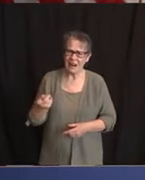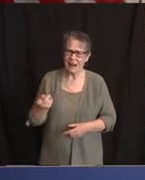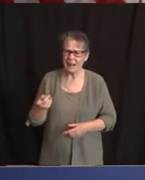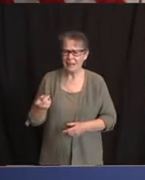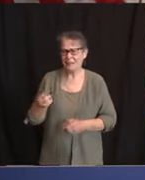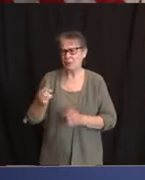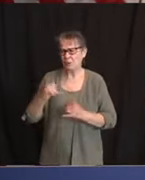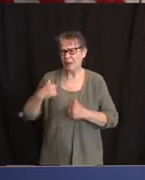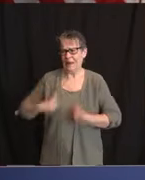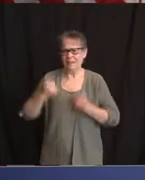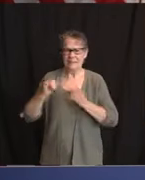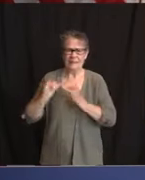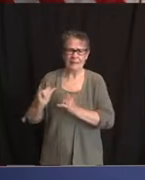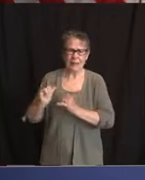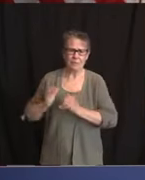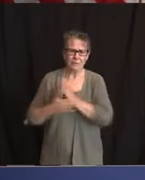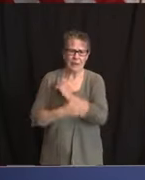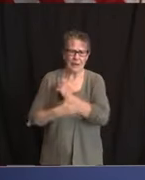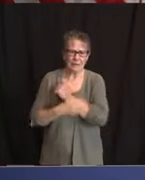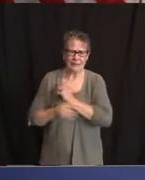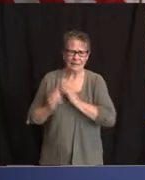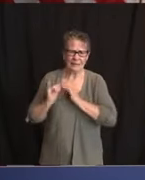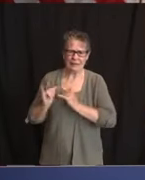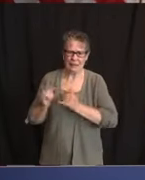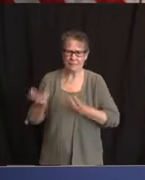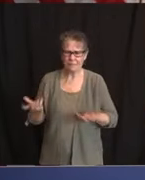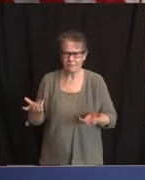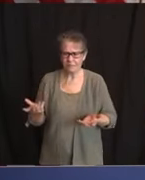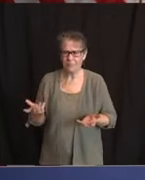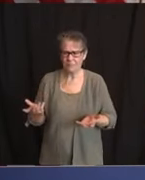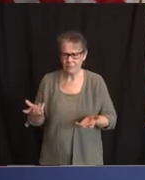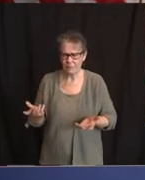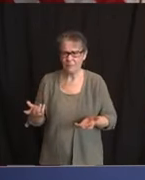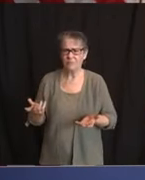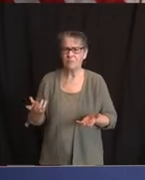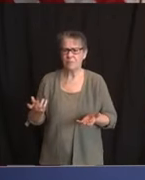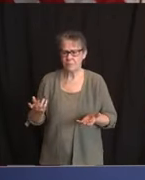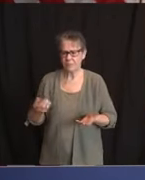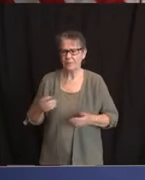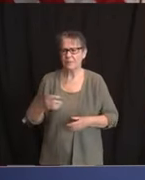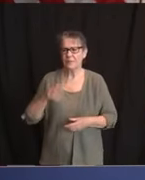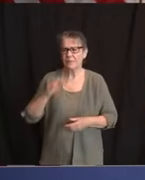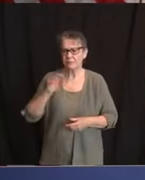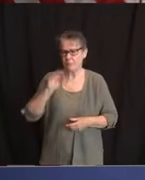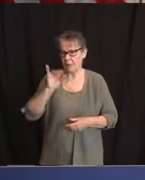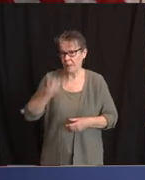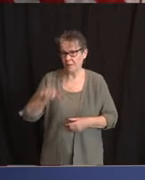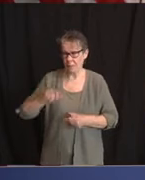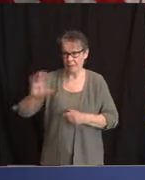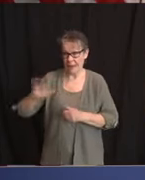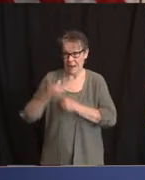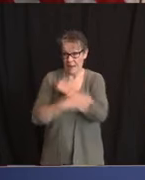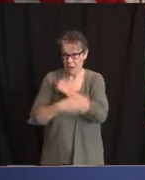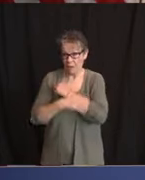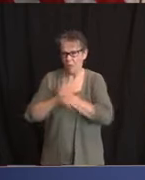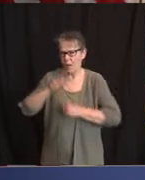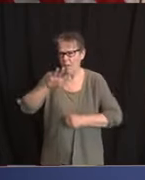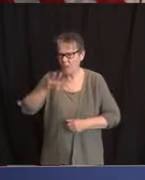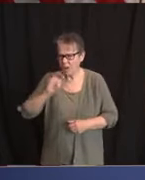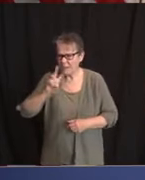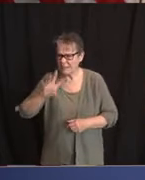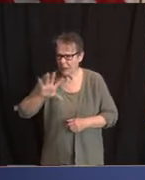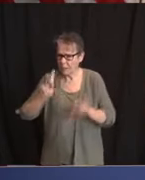and 445 people have died from our county. So I want to open the state up as much as the next